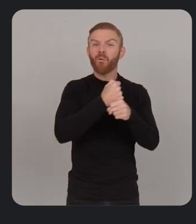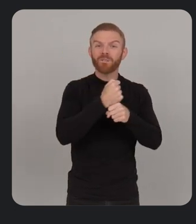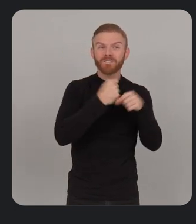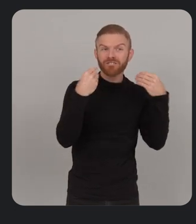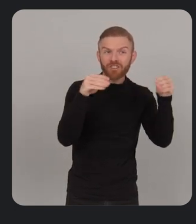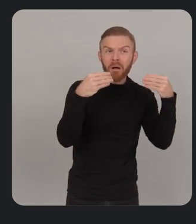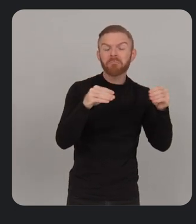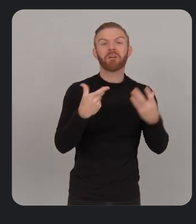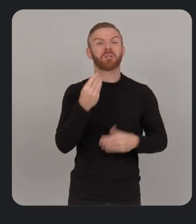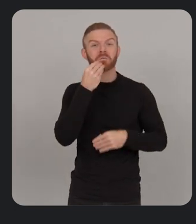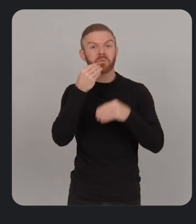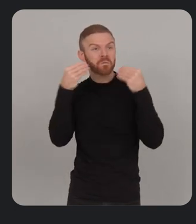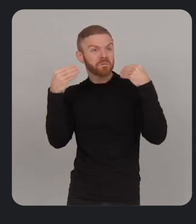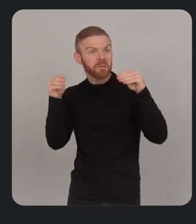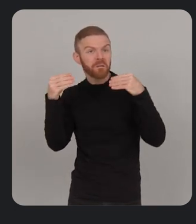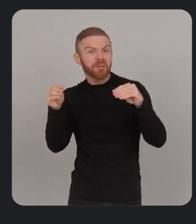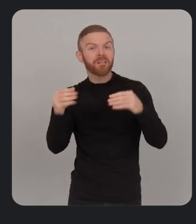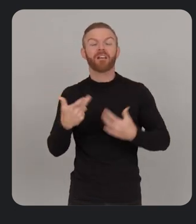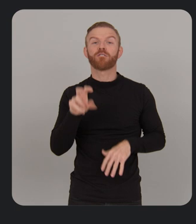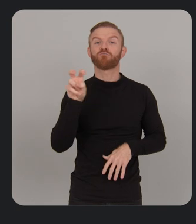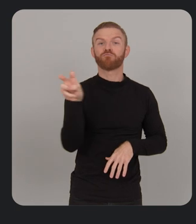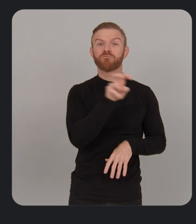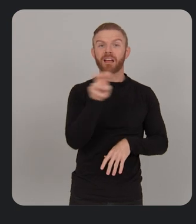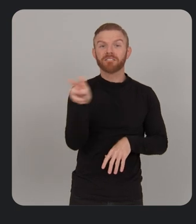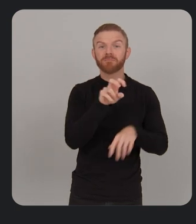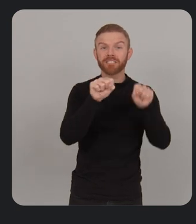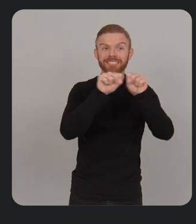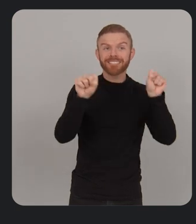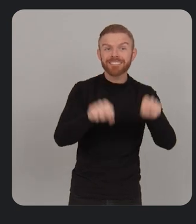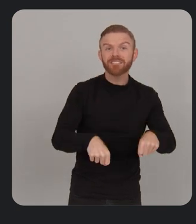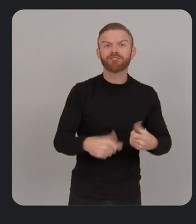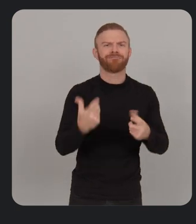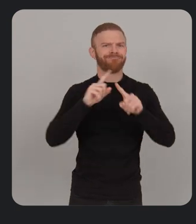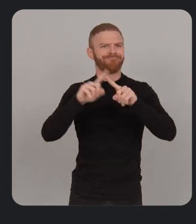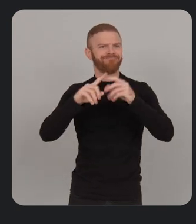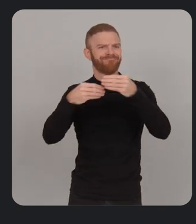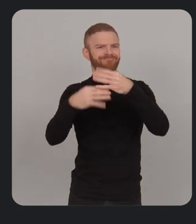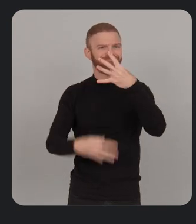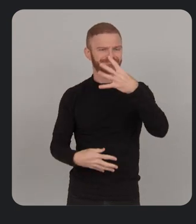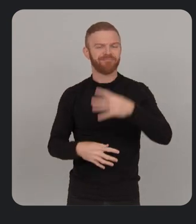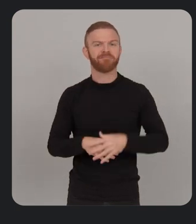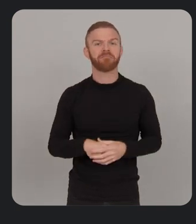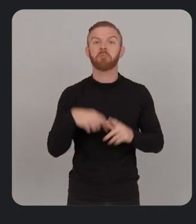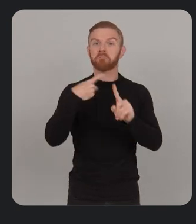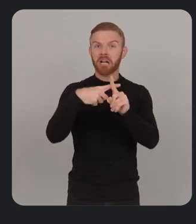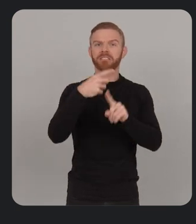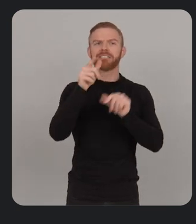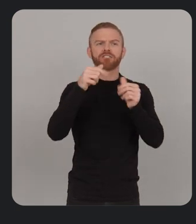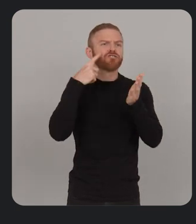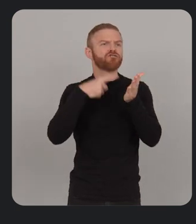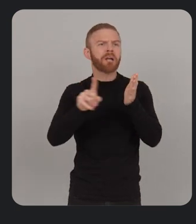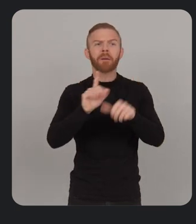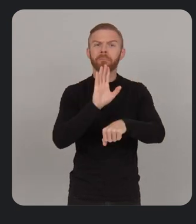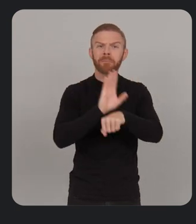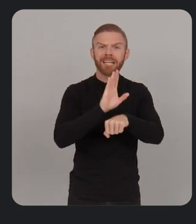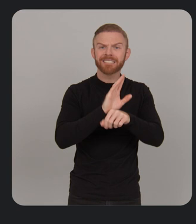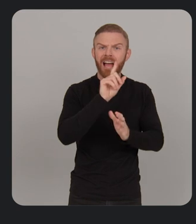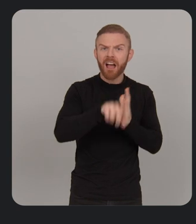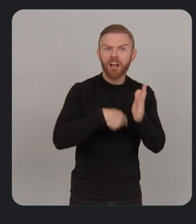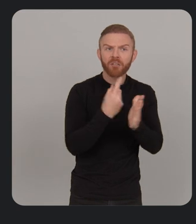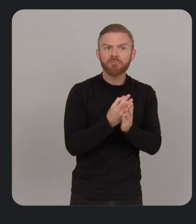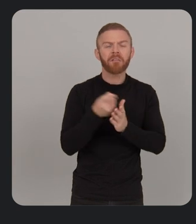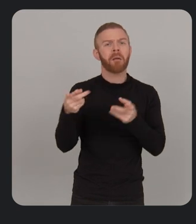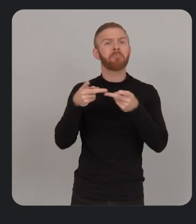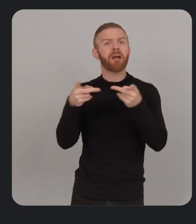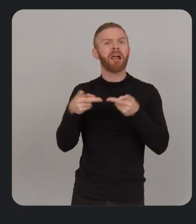coffee shops, grocery stores, transit stations, and more. You can also check business hours and